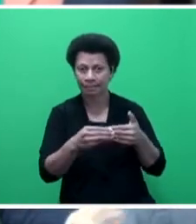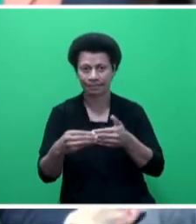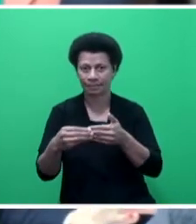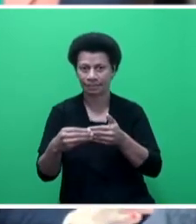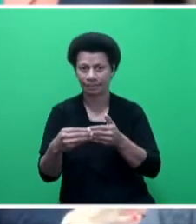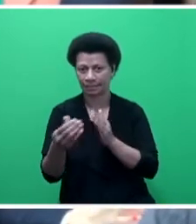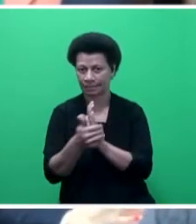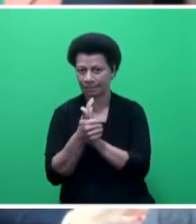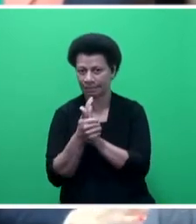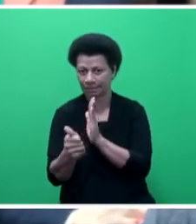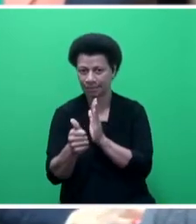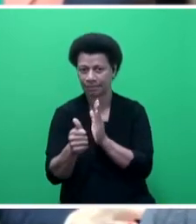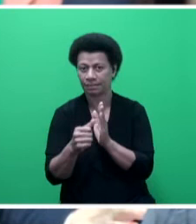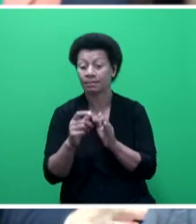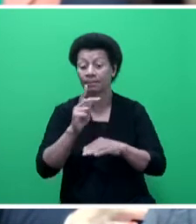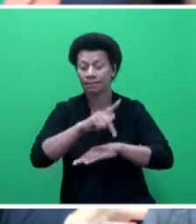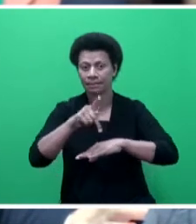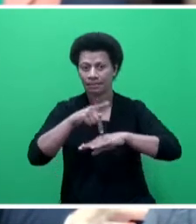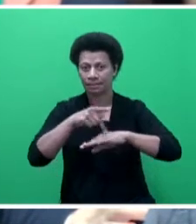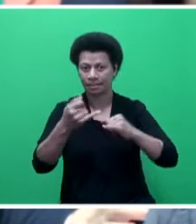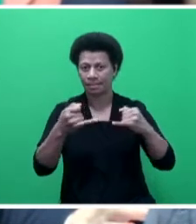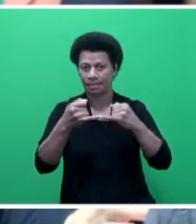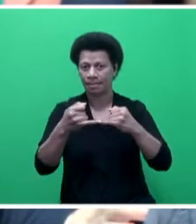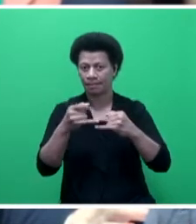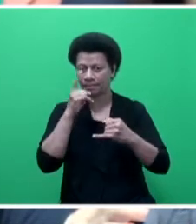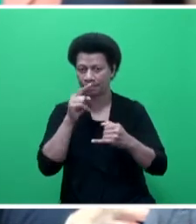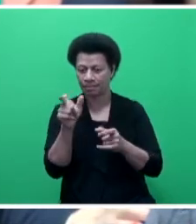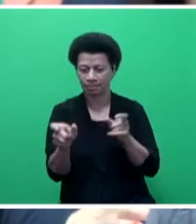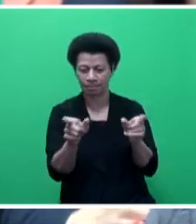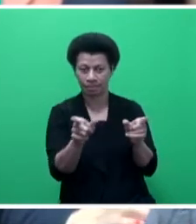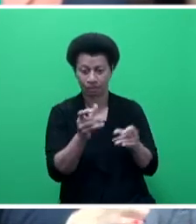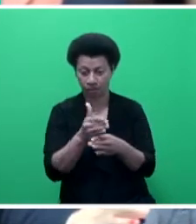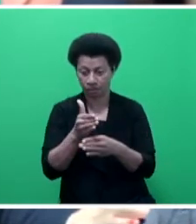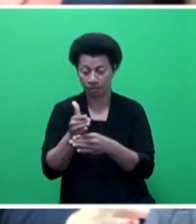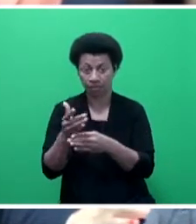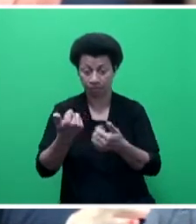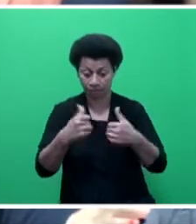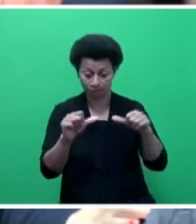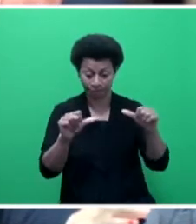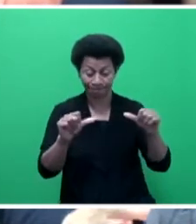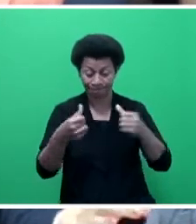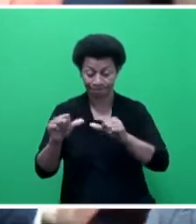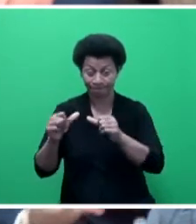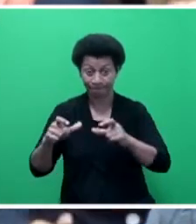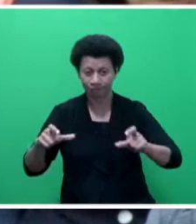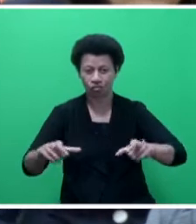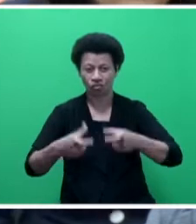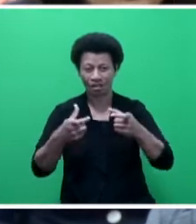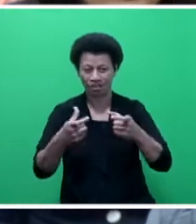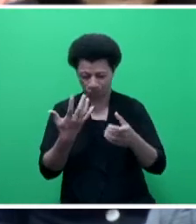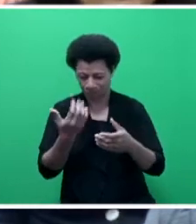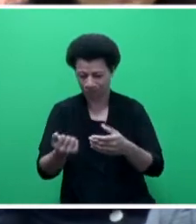experts and experience of the Pacific Islanders, ensuring its work is grounded in the context and challenges we seek to address. We are